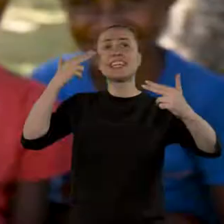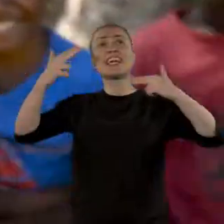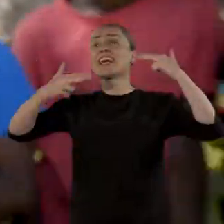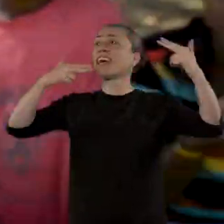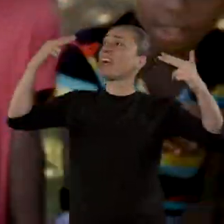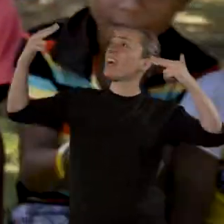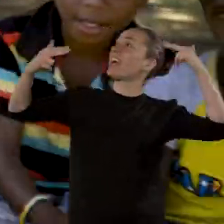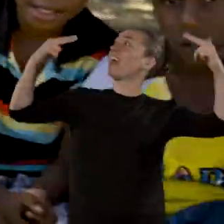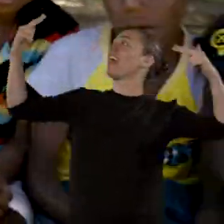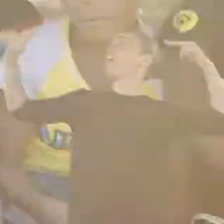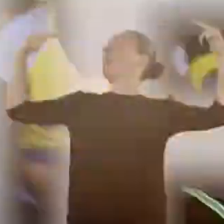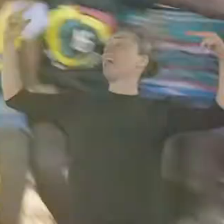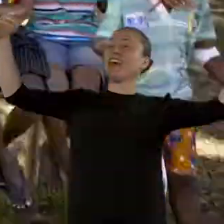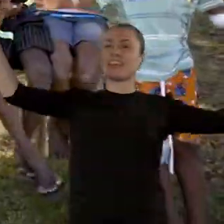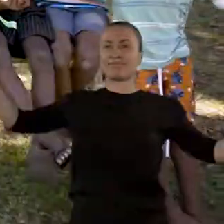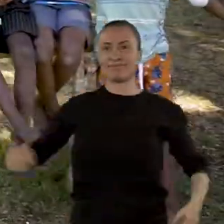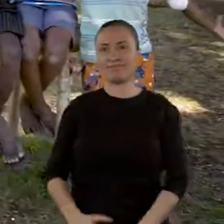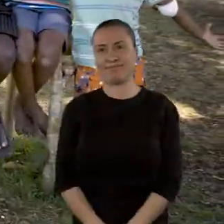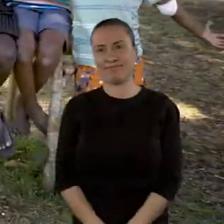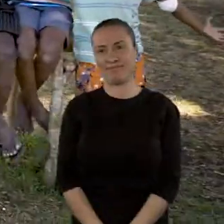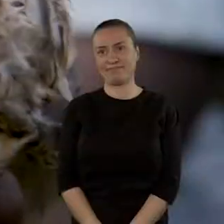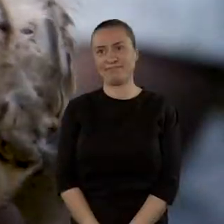all friend on me.